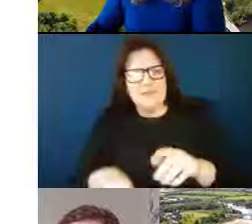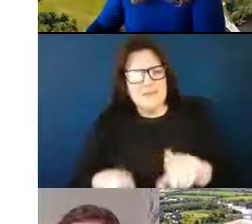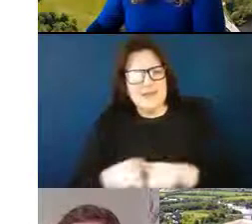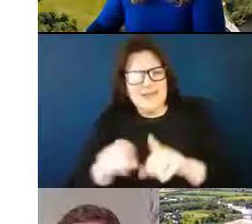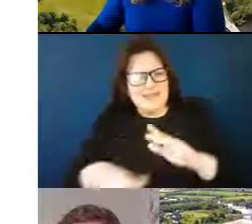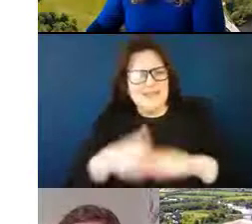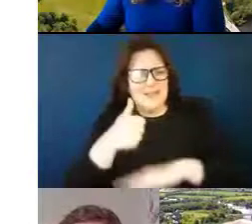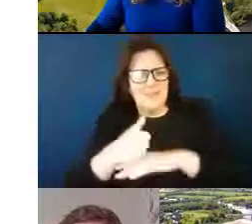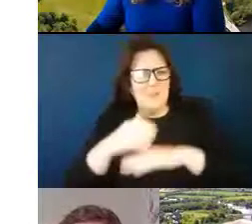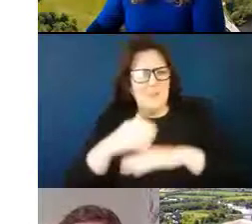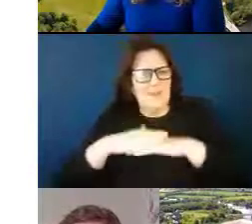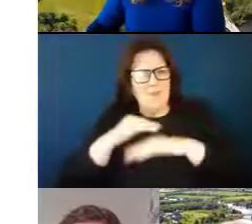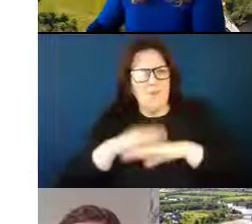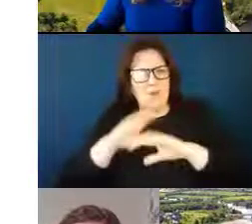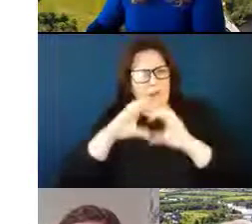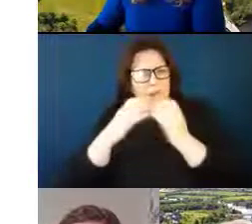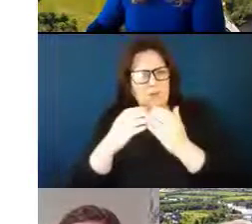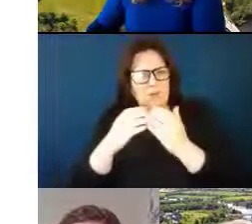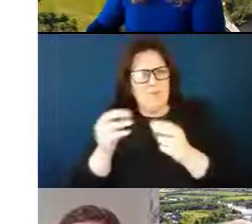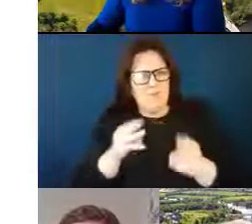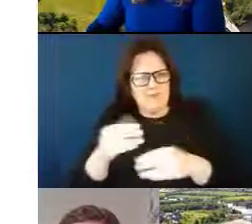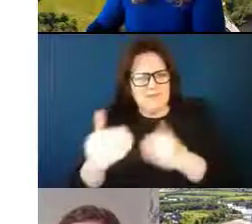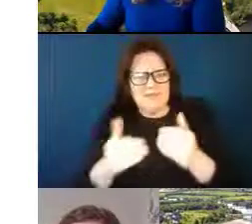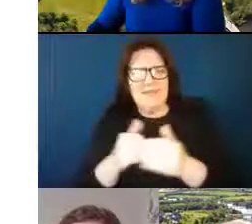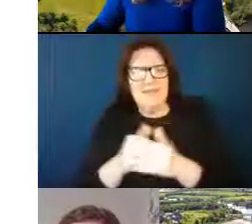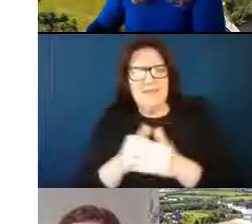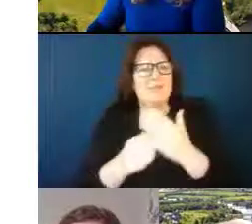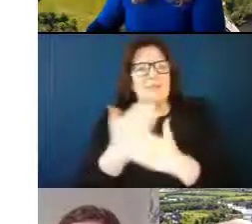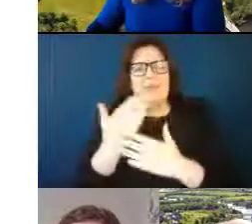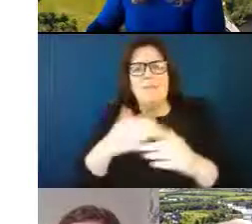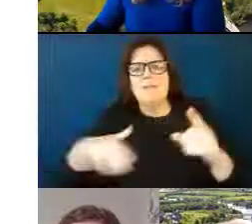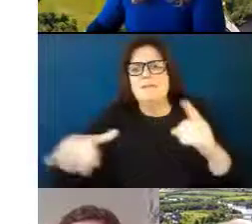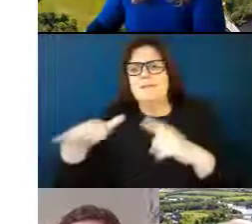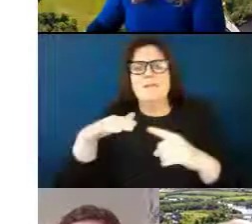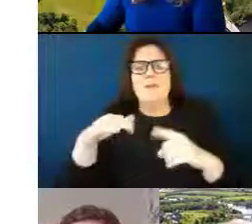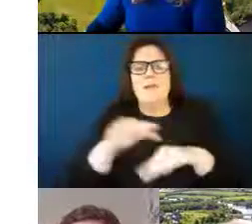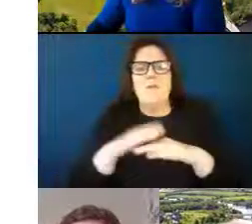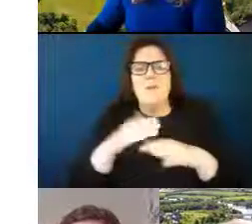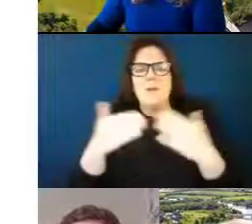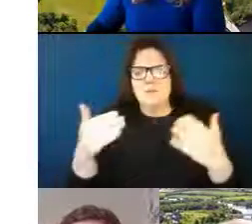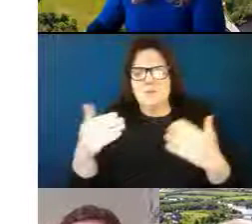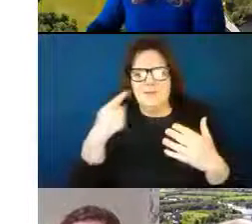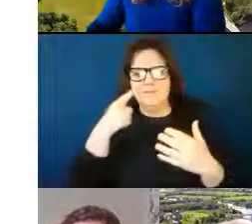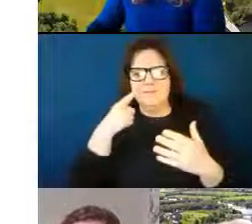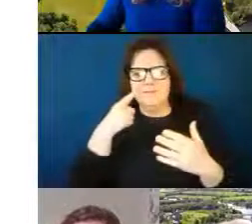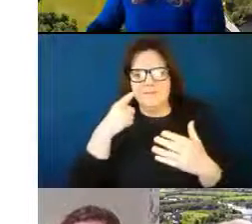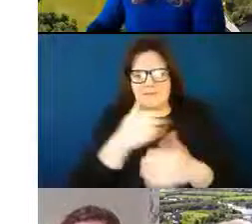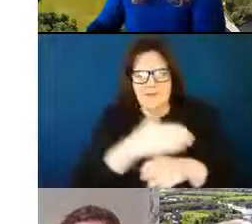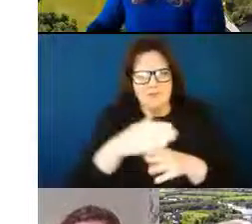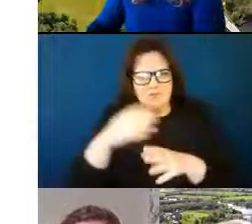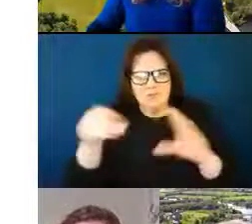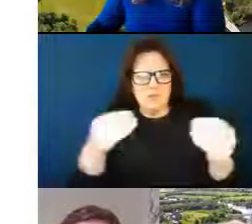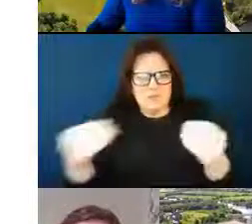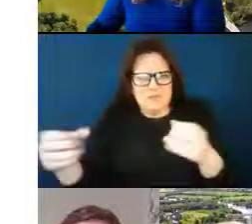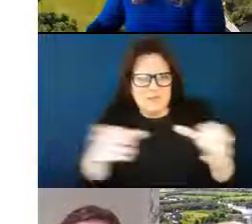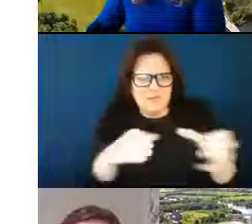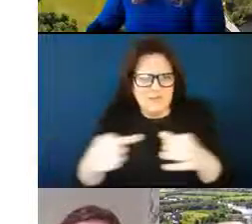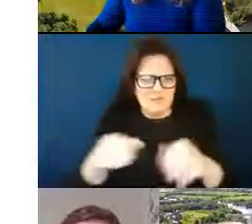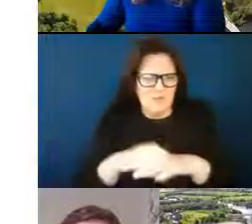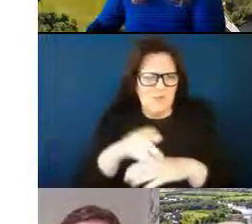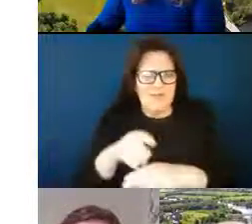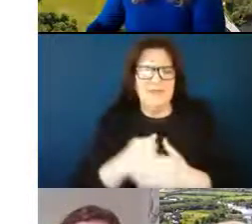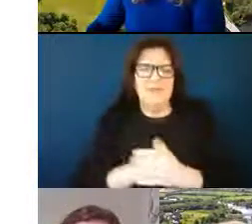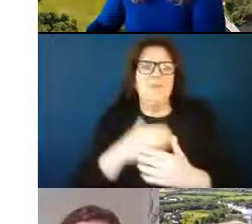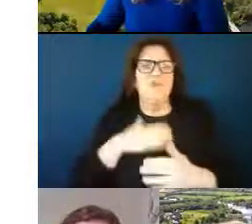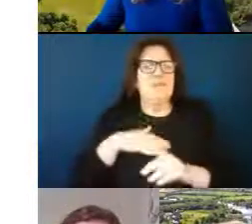platform for our community of practice and the development of some of the initial resources for this. Just to give you